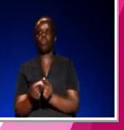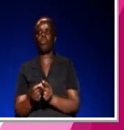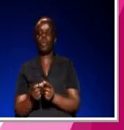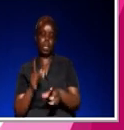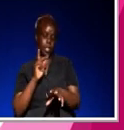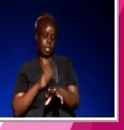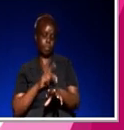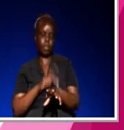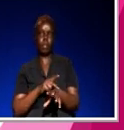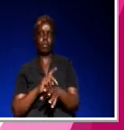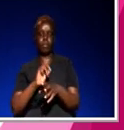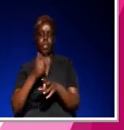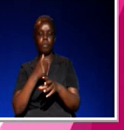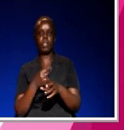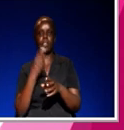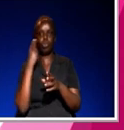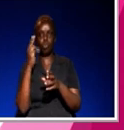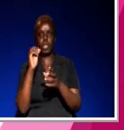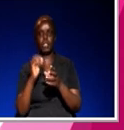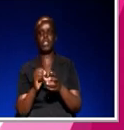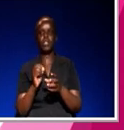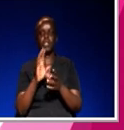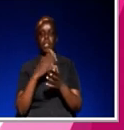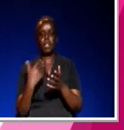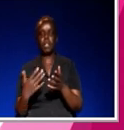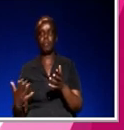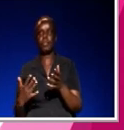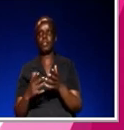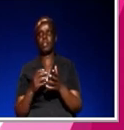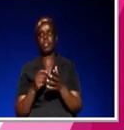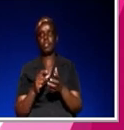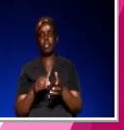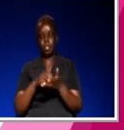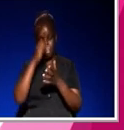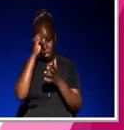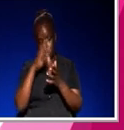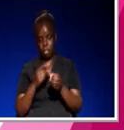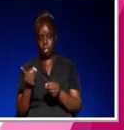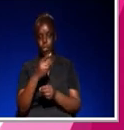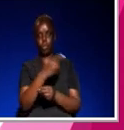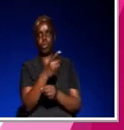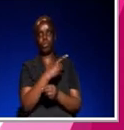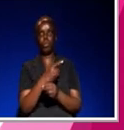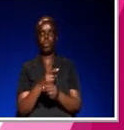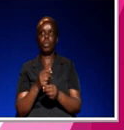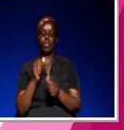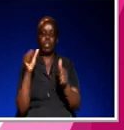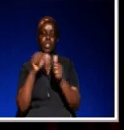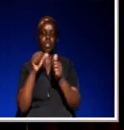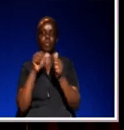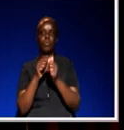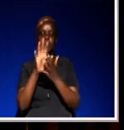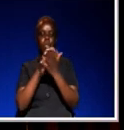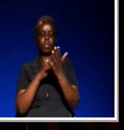period of the first 20 elements. And finally, the learner should be able to draw the atomic structure of an